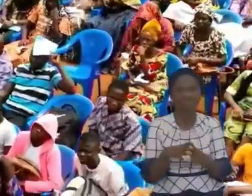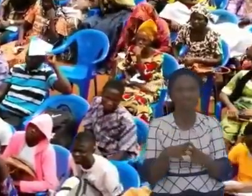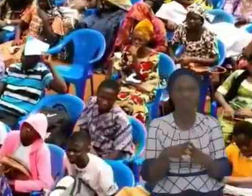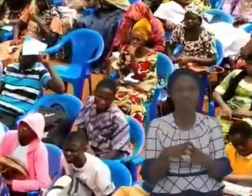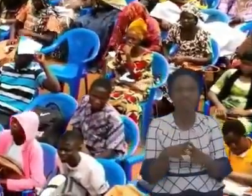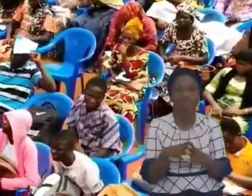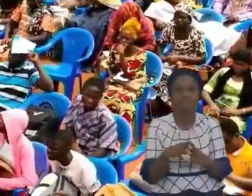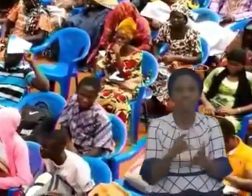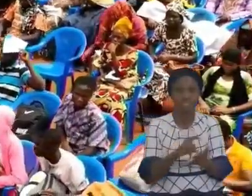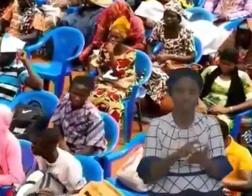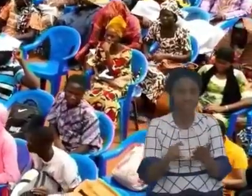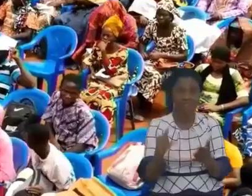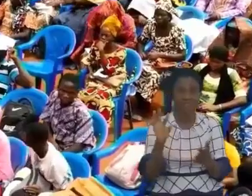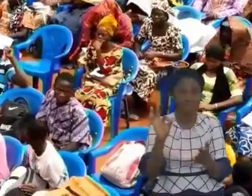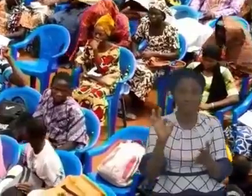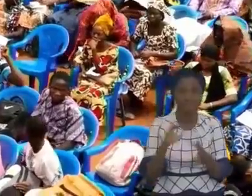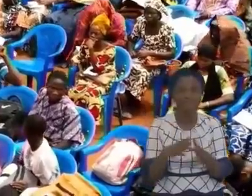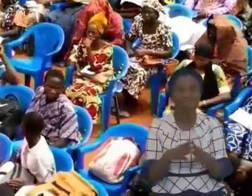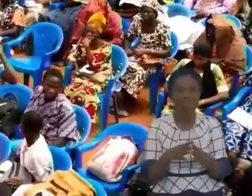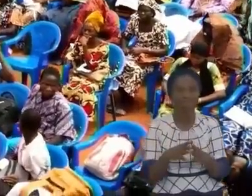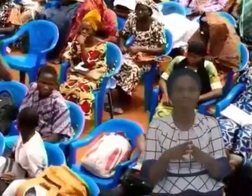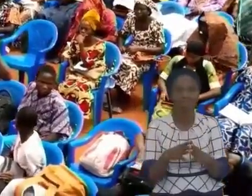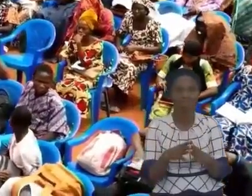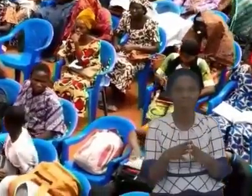Proverbs chapter 15,